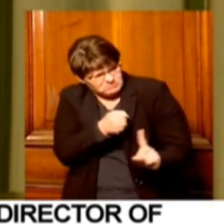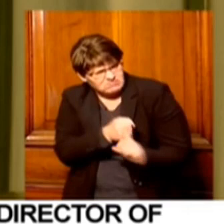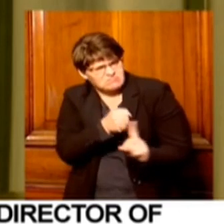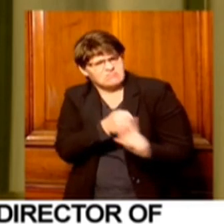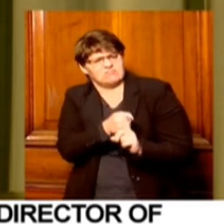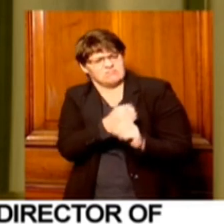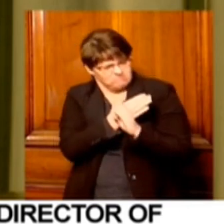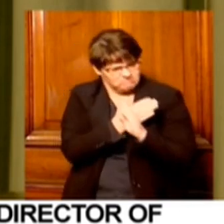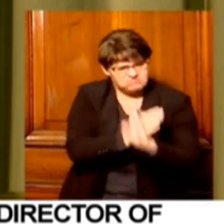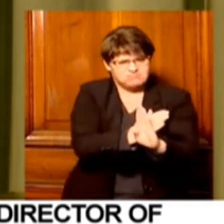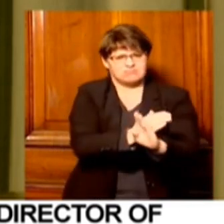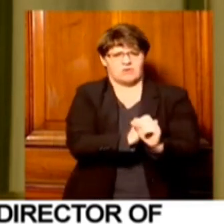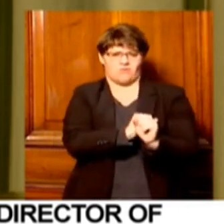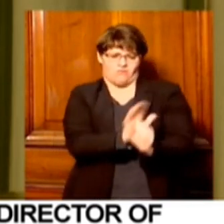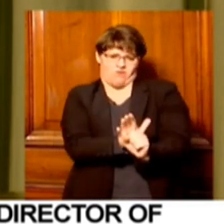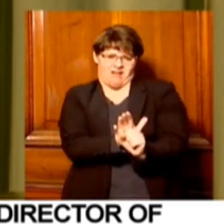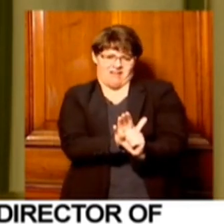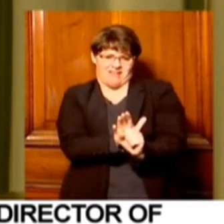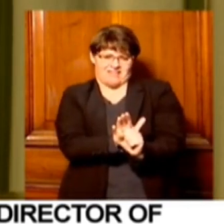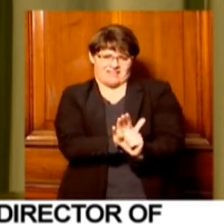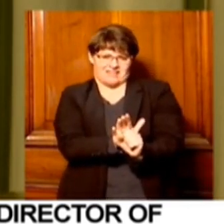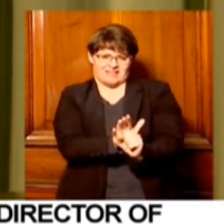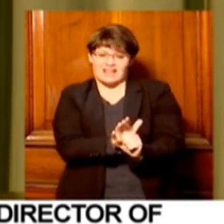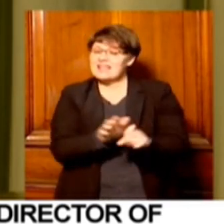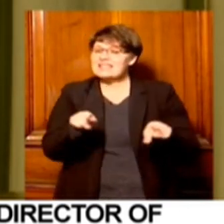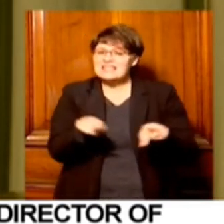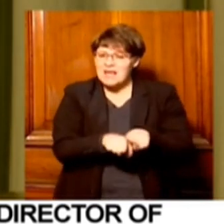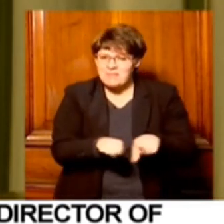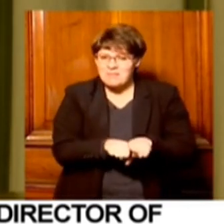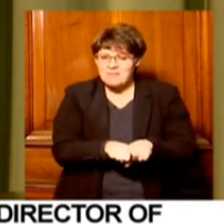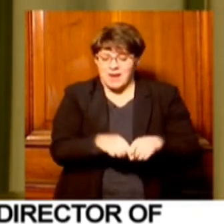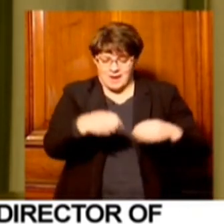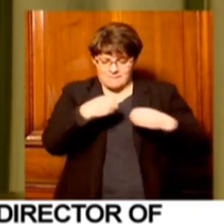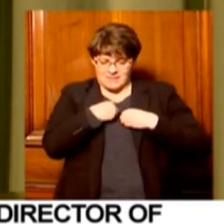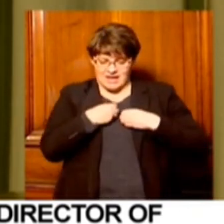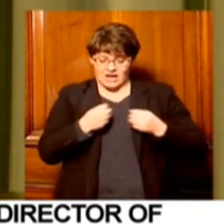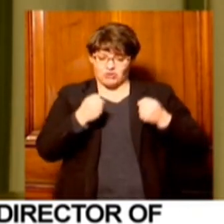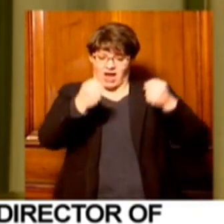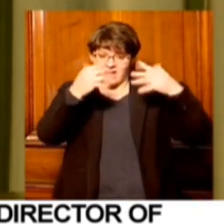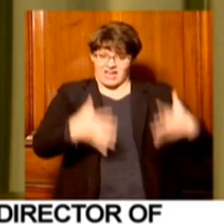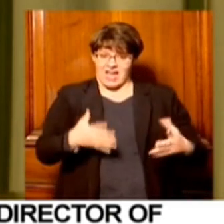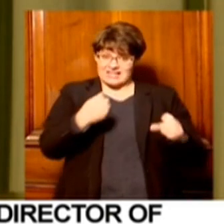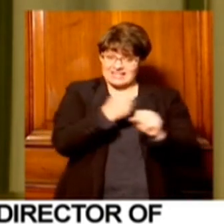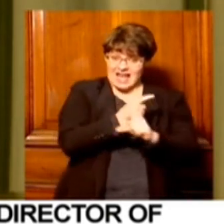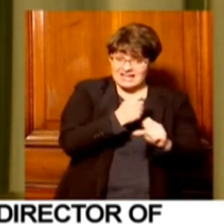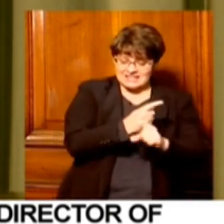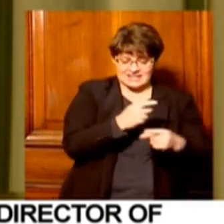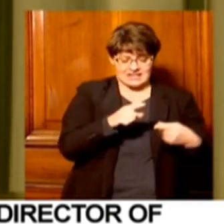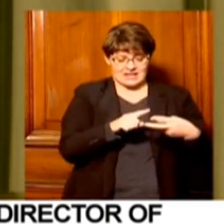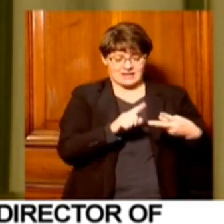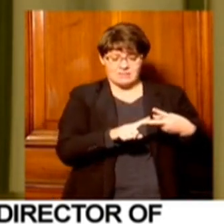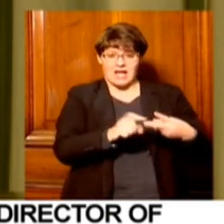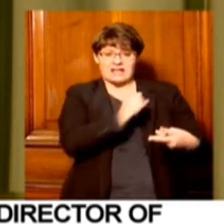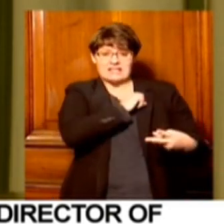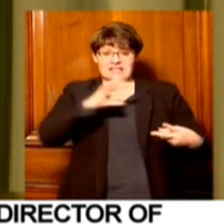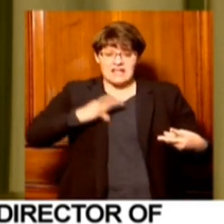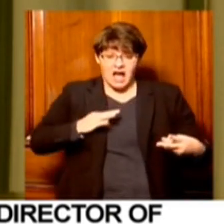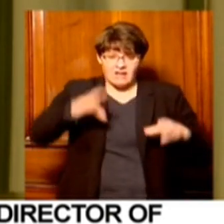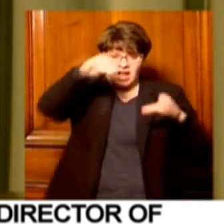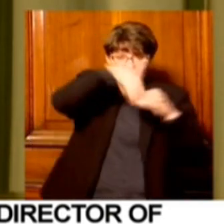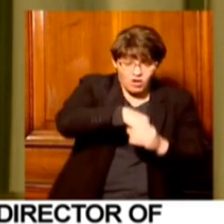coronavirus. Similarly, drivers and other employees must wear such face